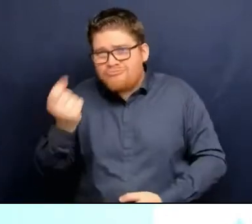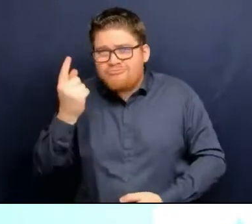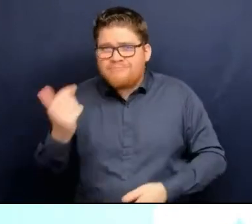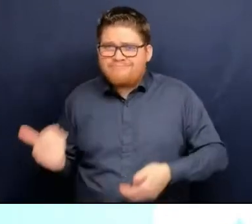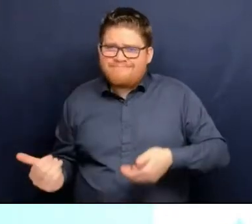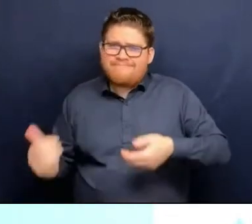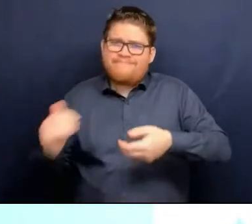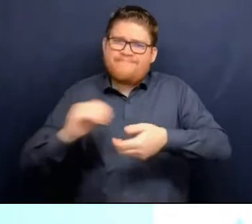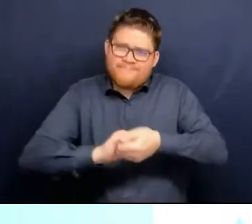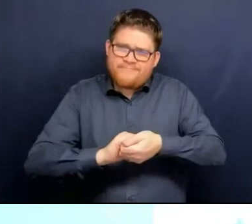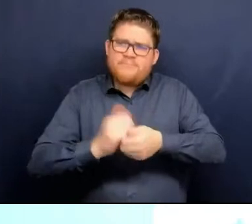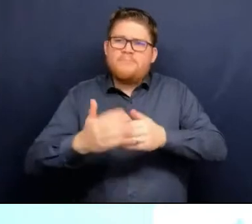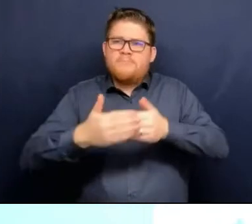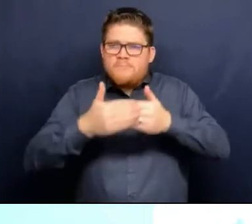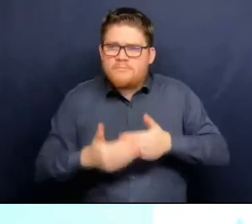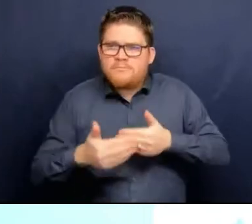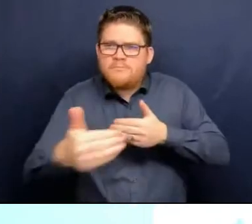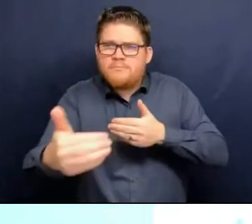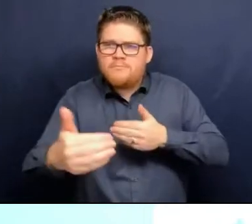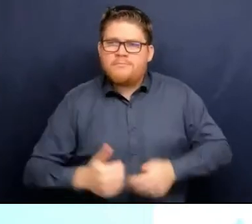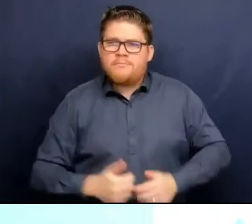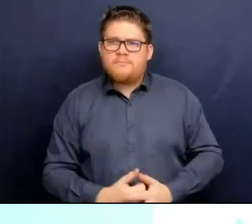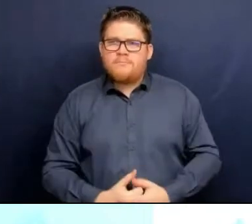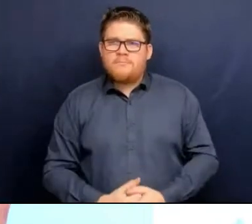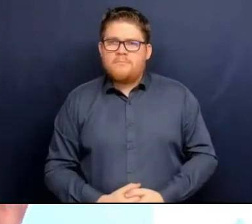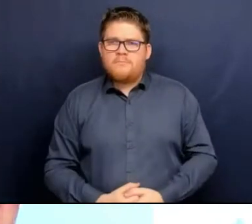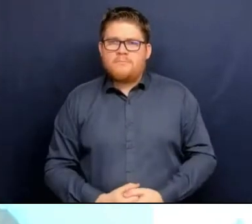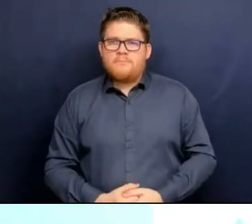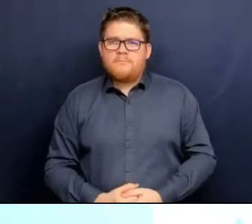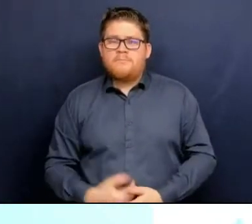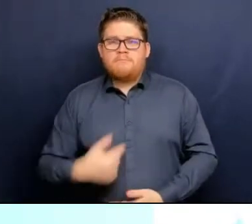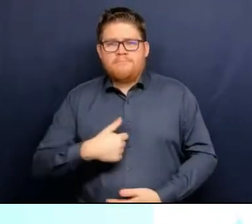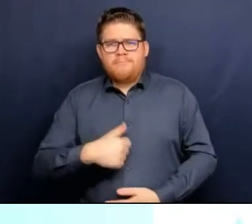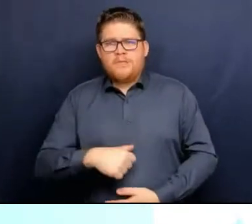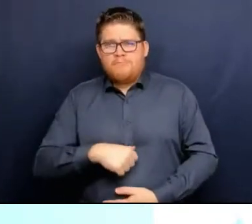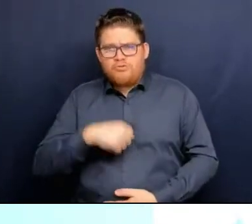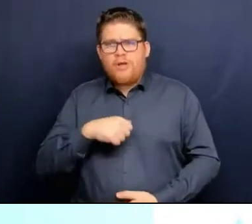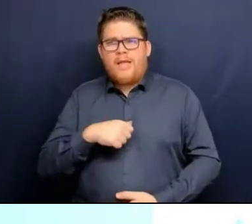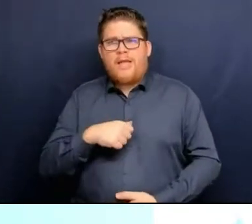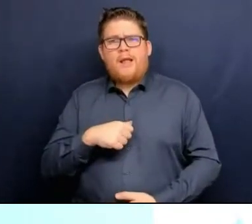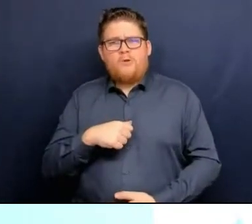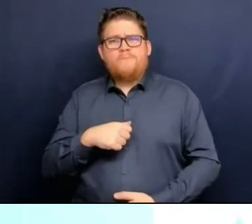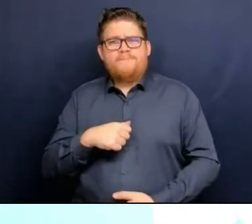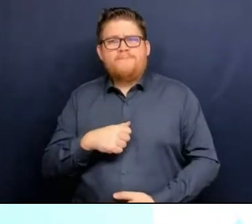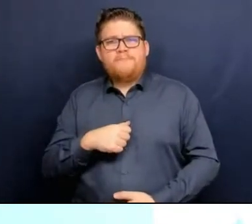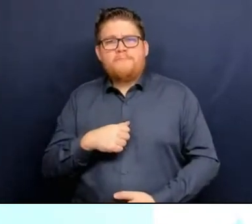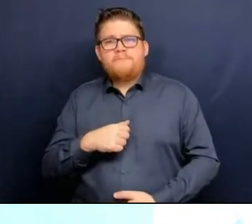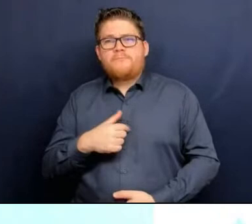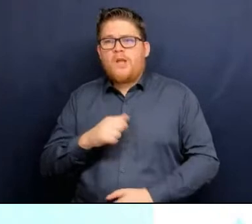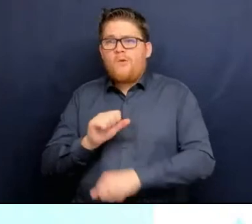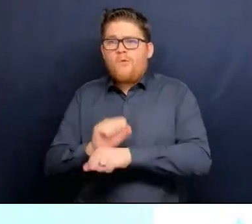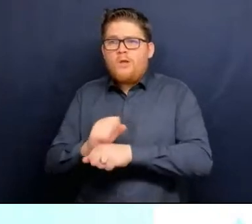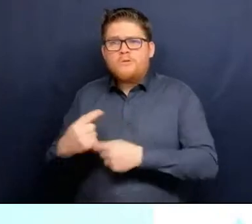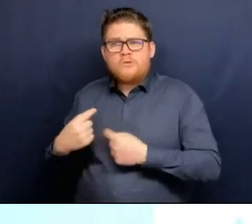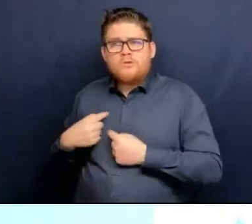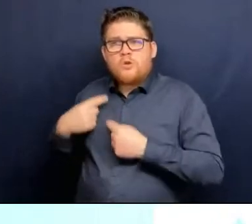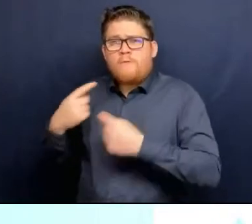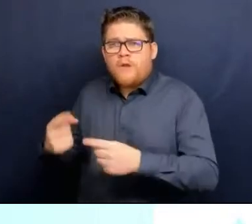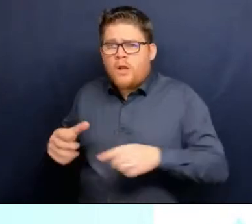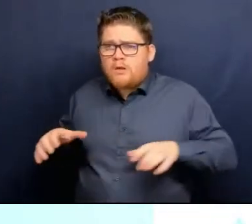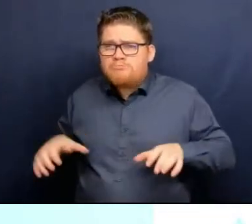done together and inspired by the challenges ahead of us. Haishka OCM to all of you. Let's go make the world a better place.